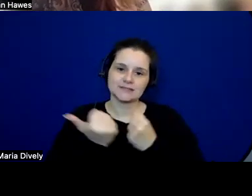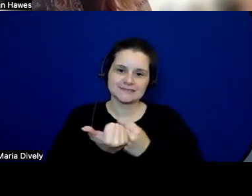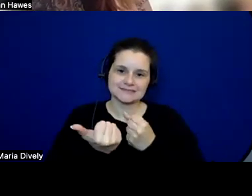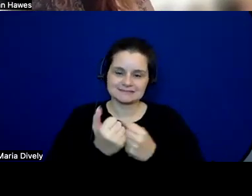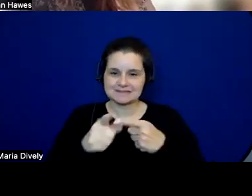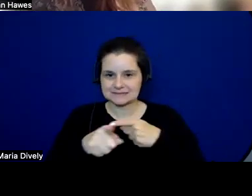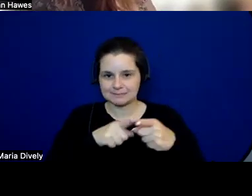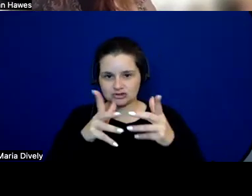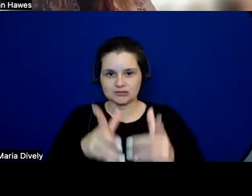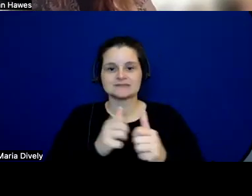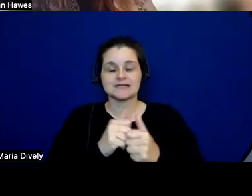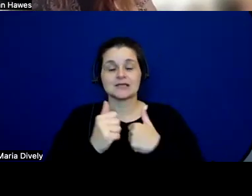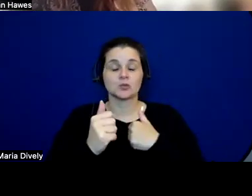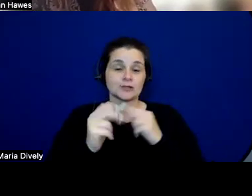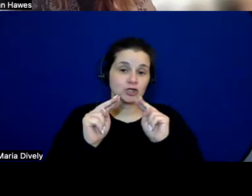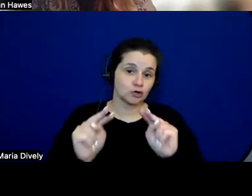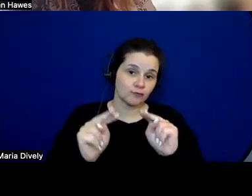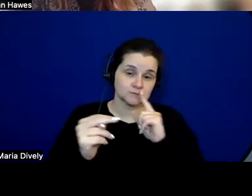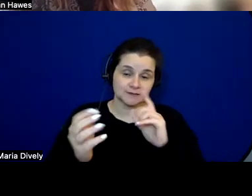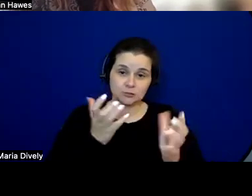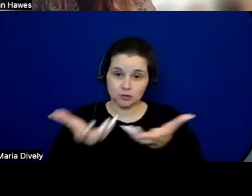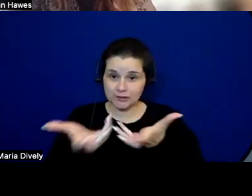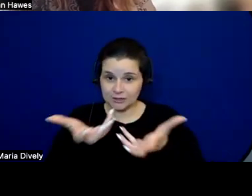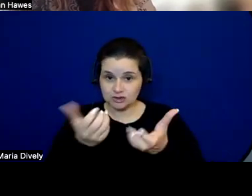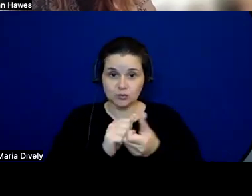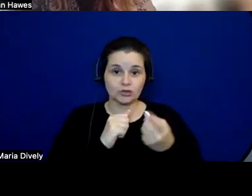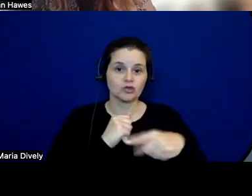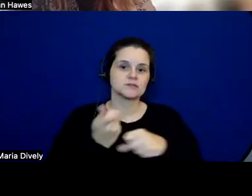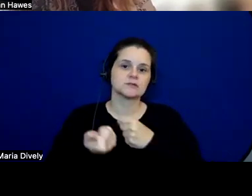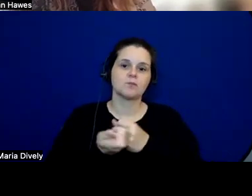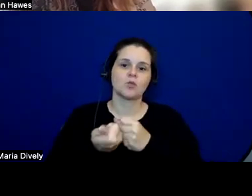specialists. And we look forward to being in communication with you and supporting